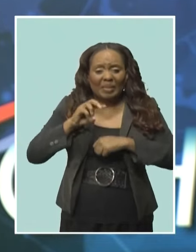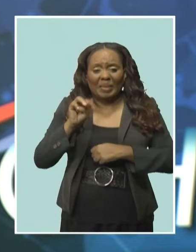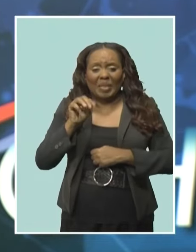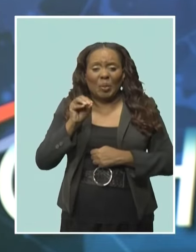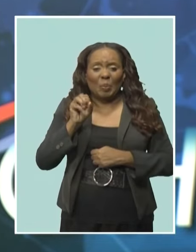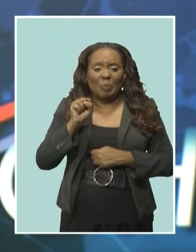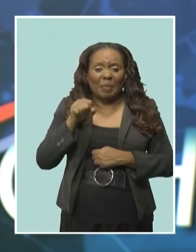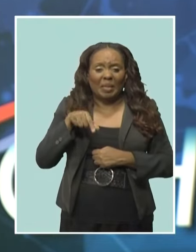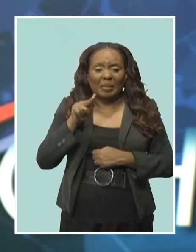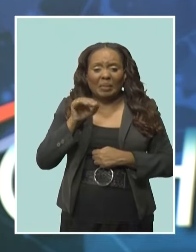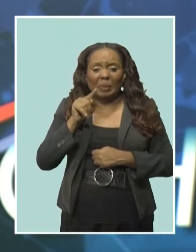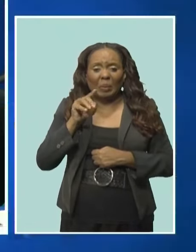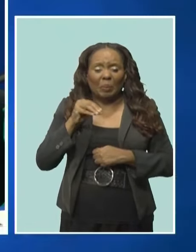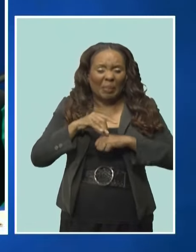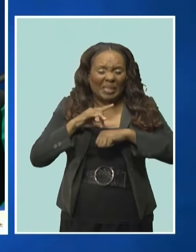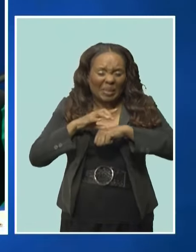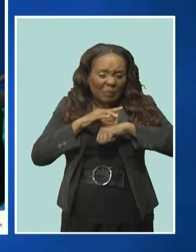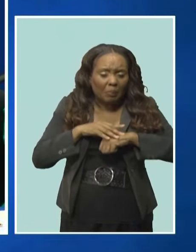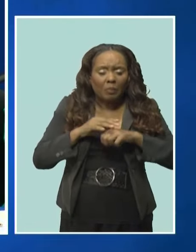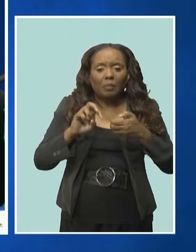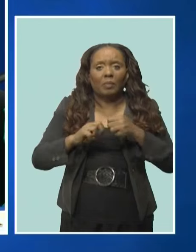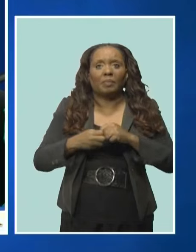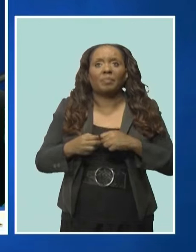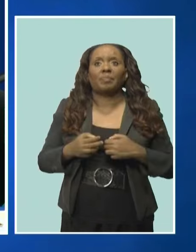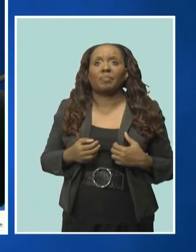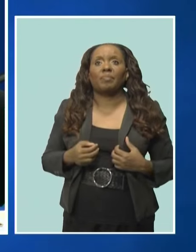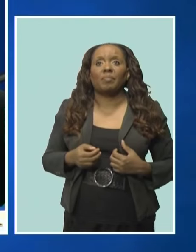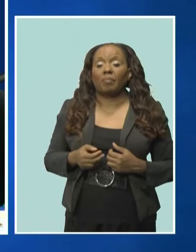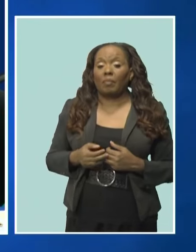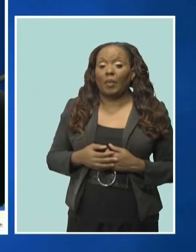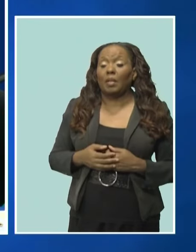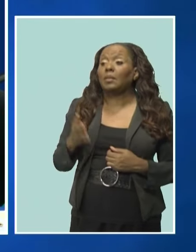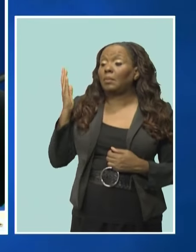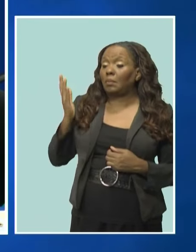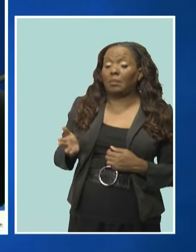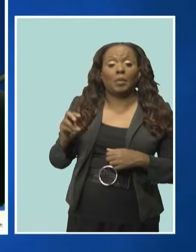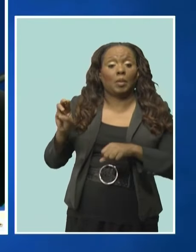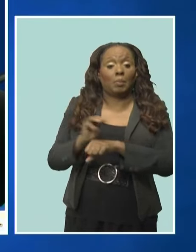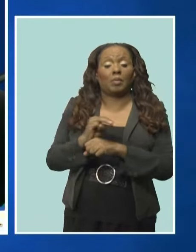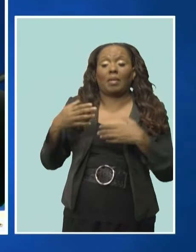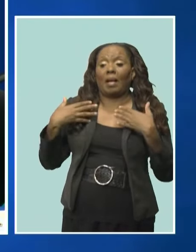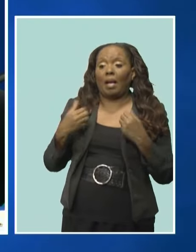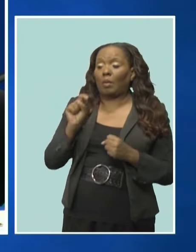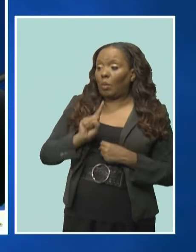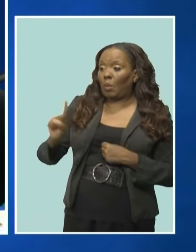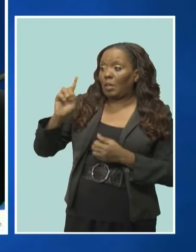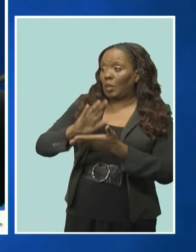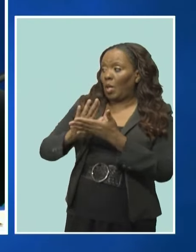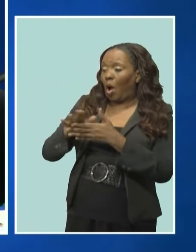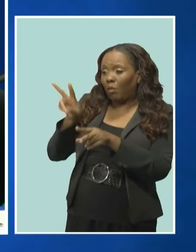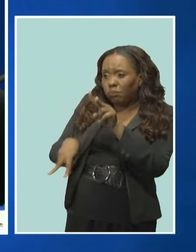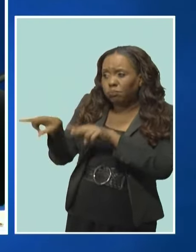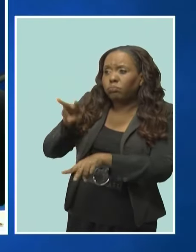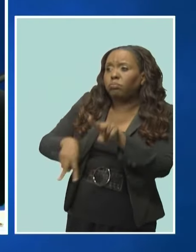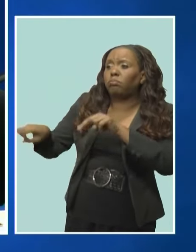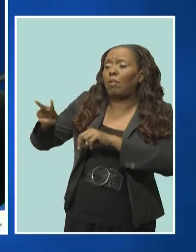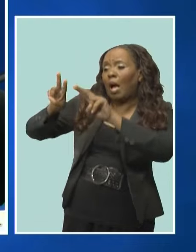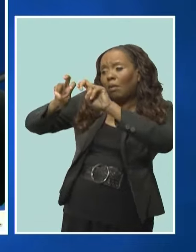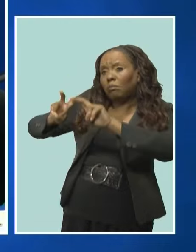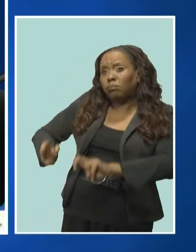issue. In the meantime, investigations were done by the Ministry of Health and Wellness and the Ministry of